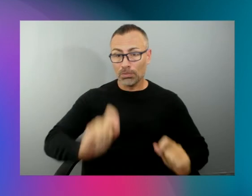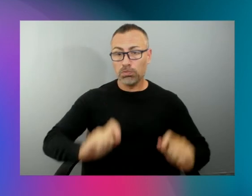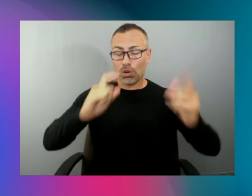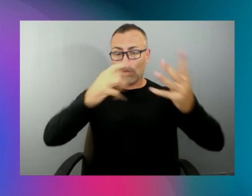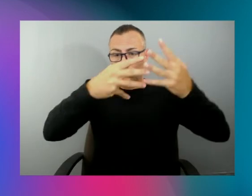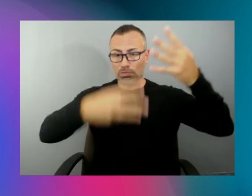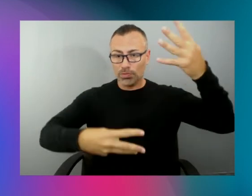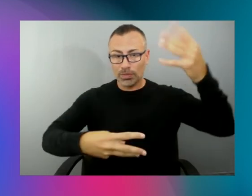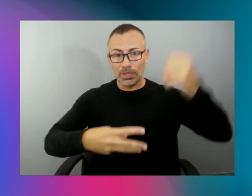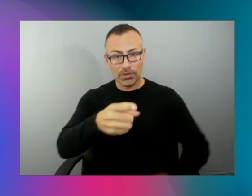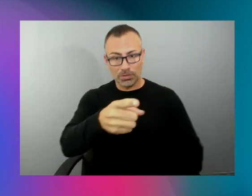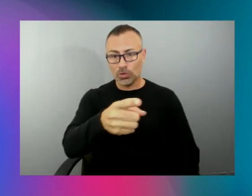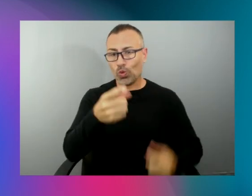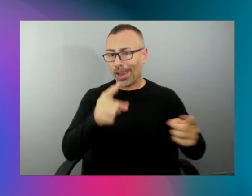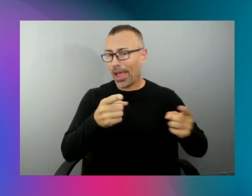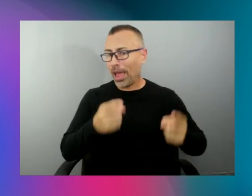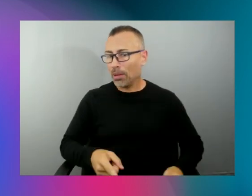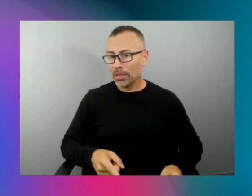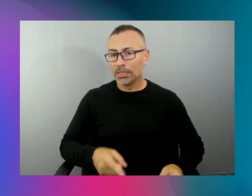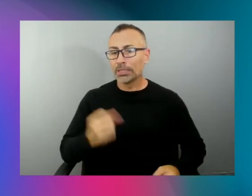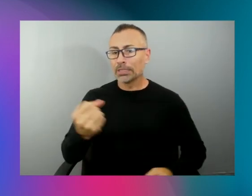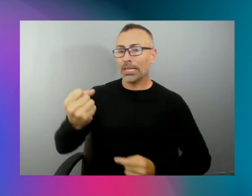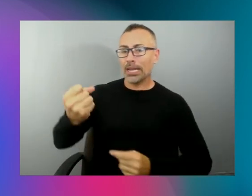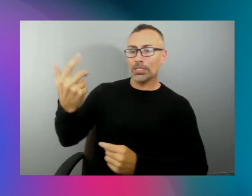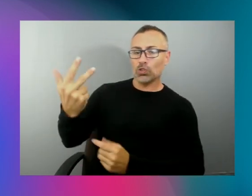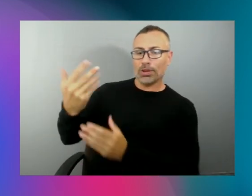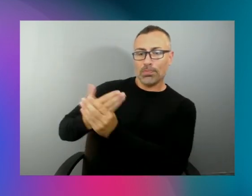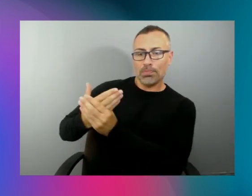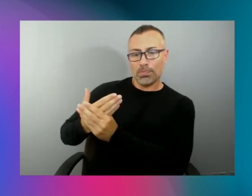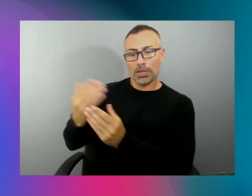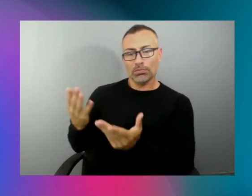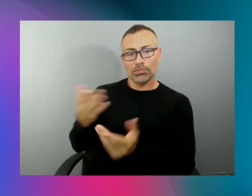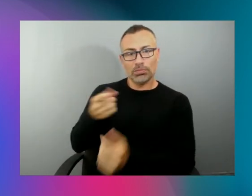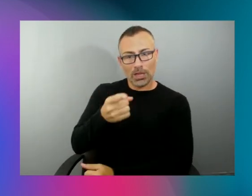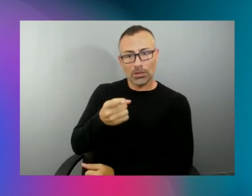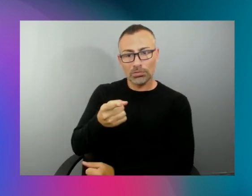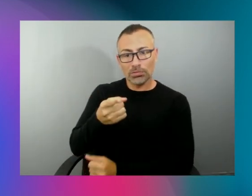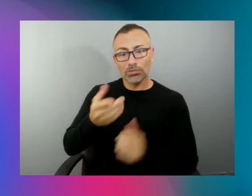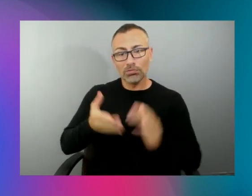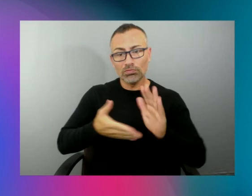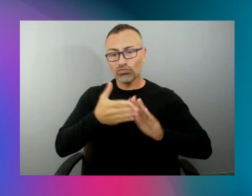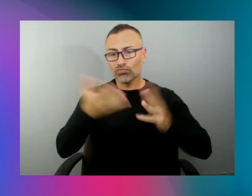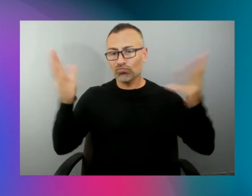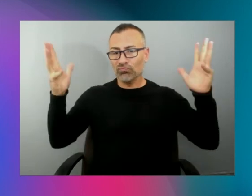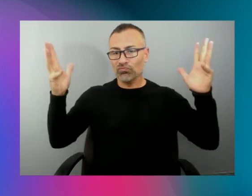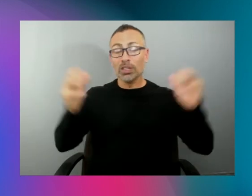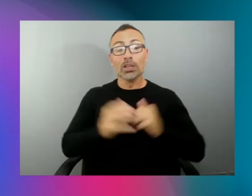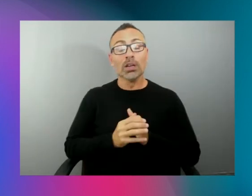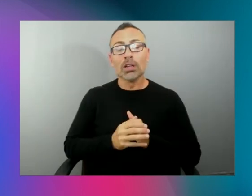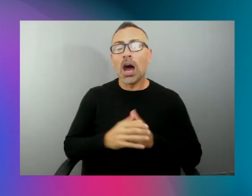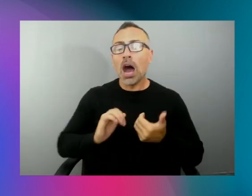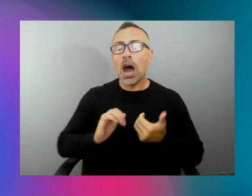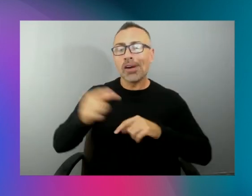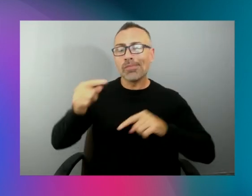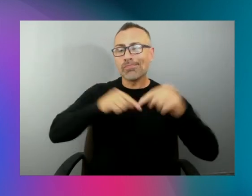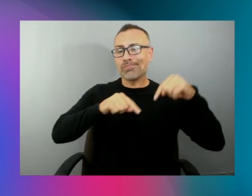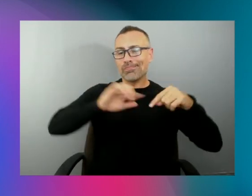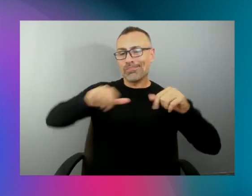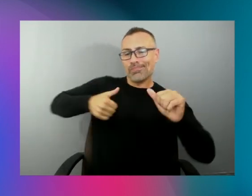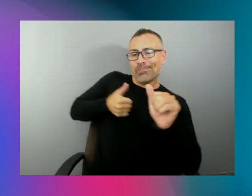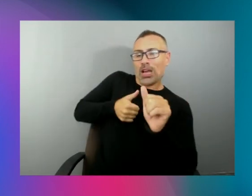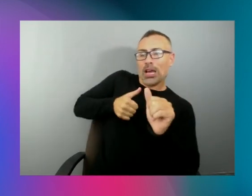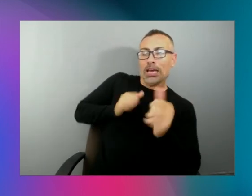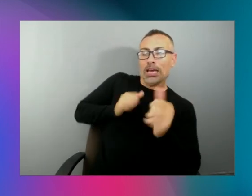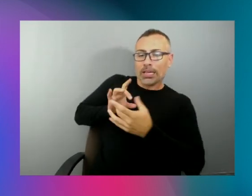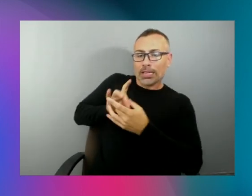See, S3 bucket, right? This is what it got executed. Behind the scene, it connected to the basically automation runbook. It